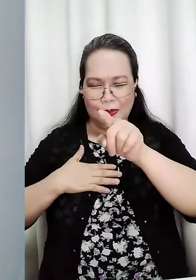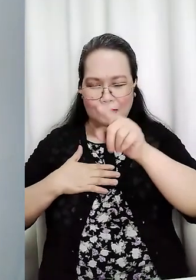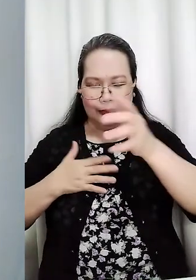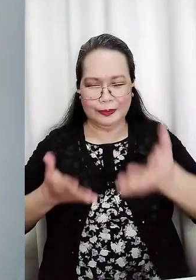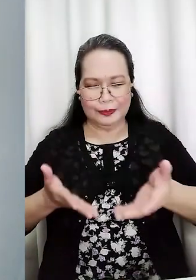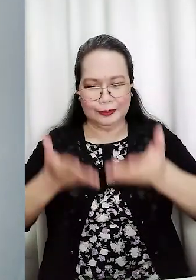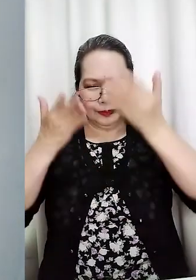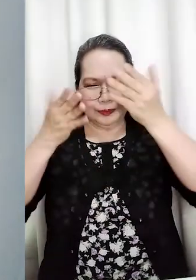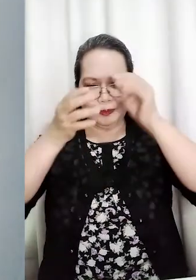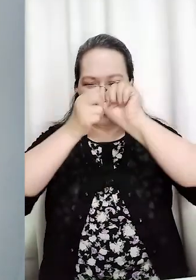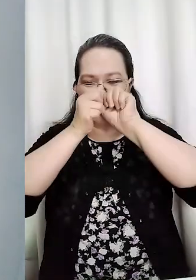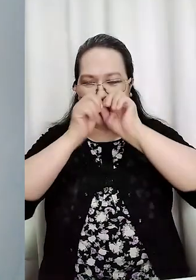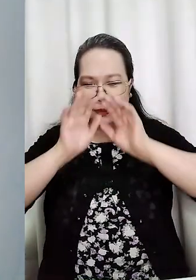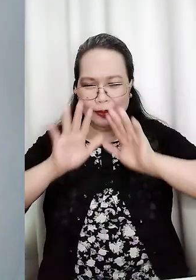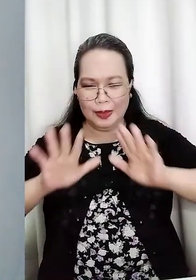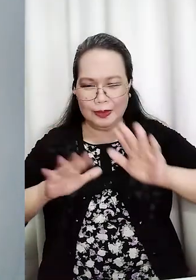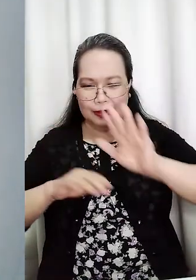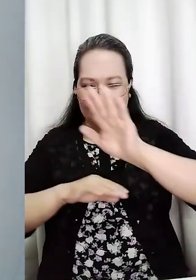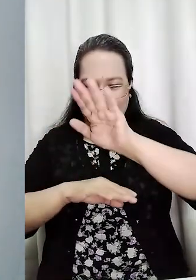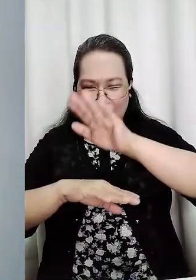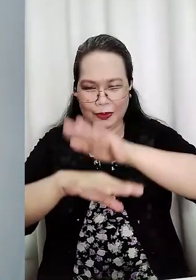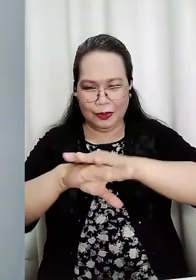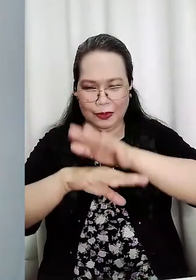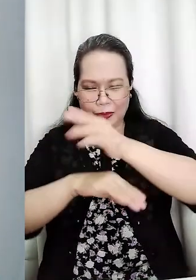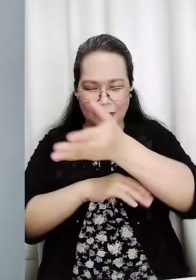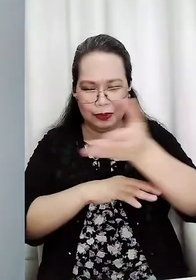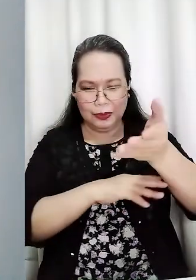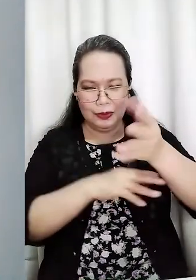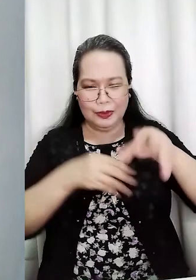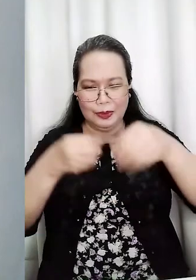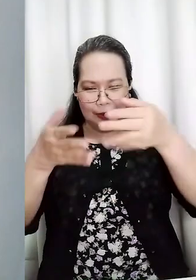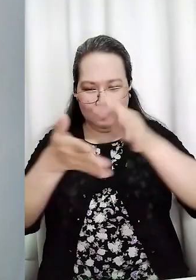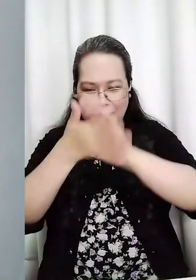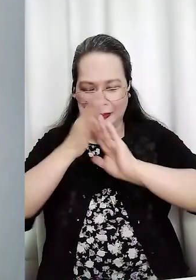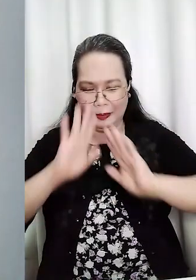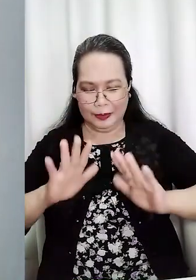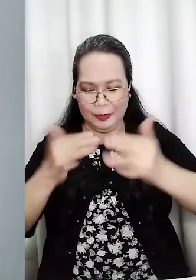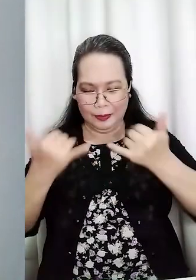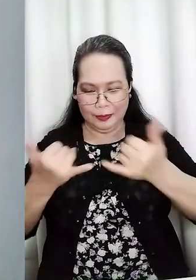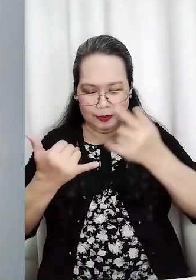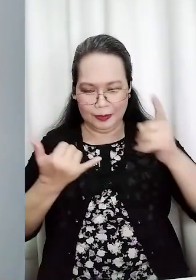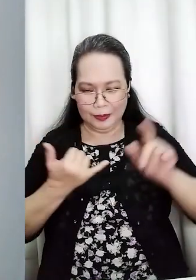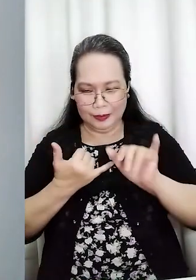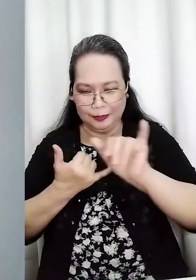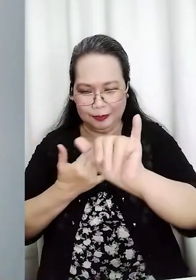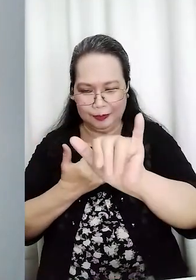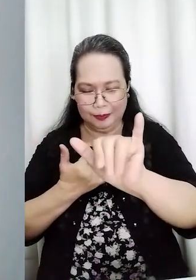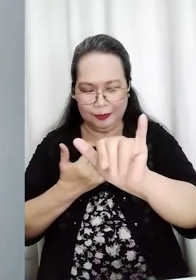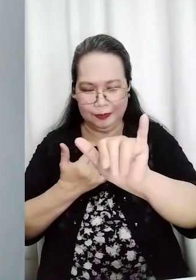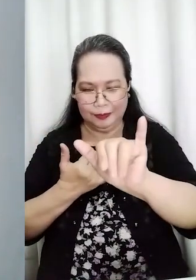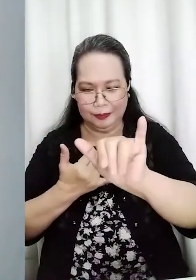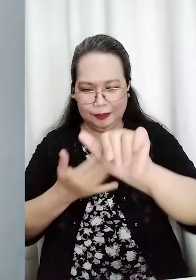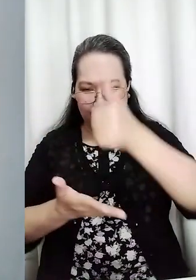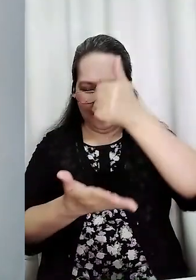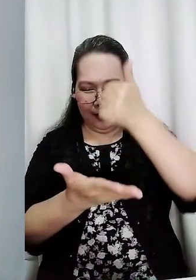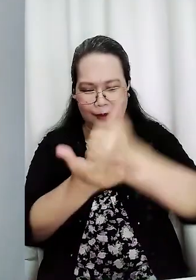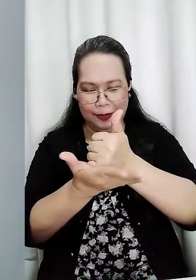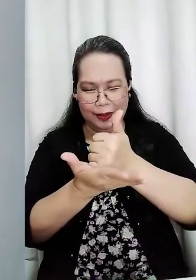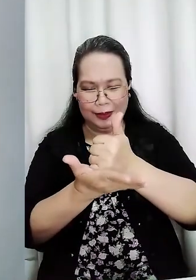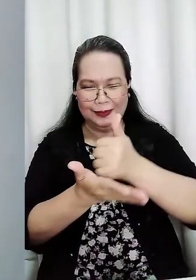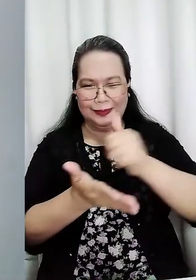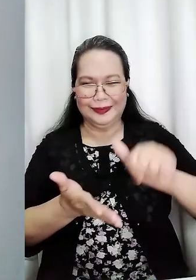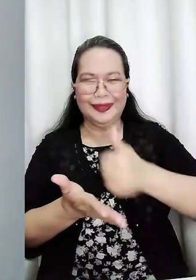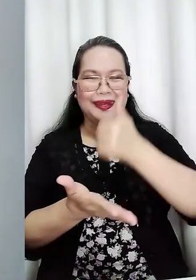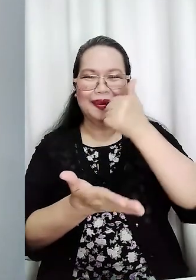The Lord lift up his countenance upon you and grant you his peace, now and always.